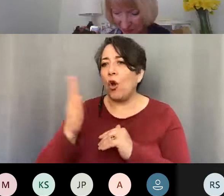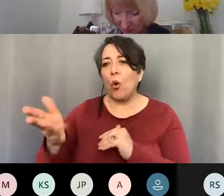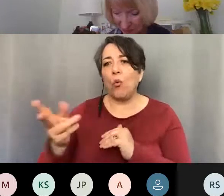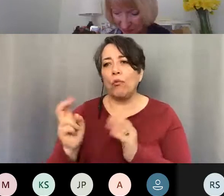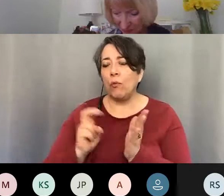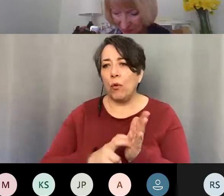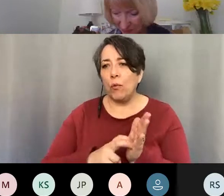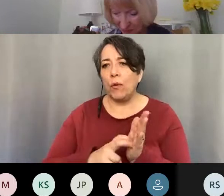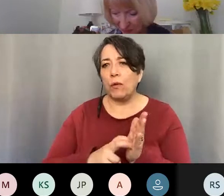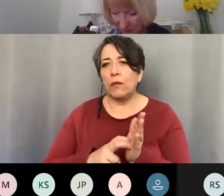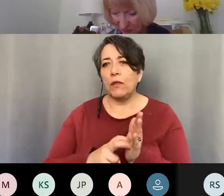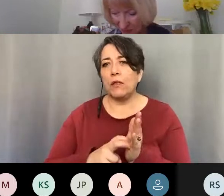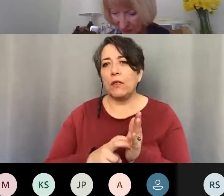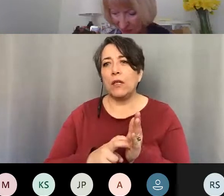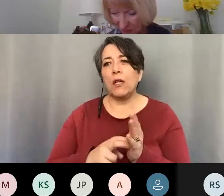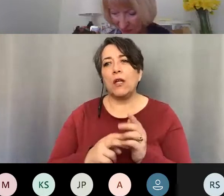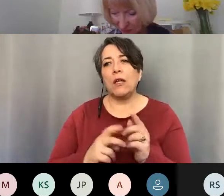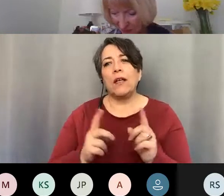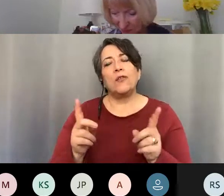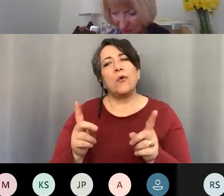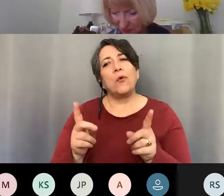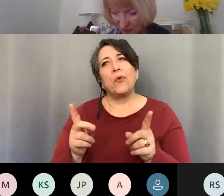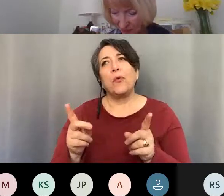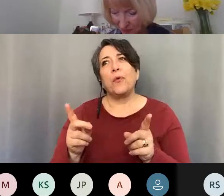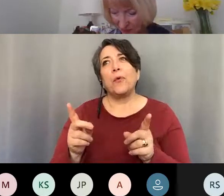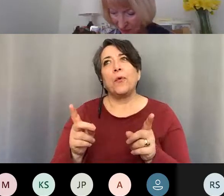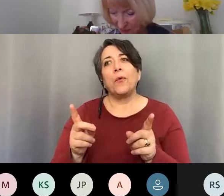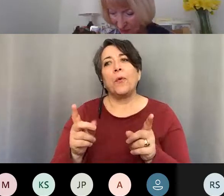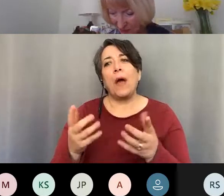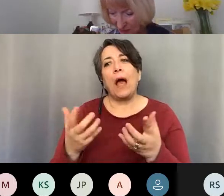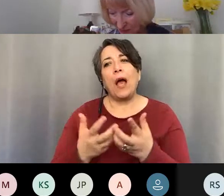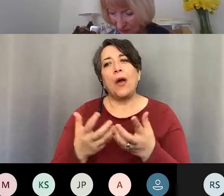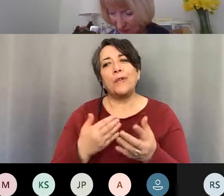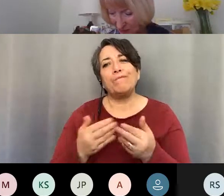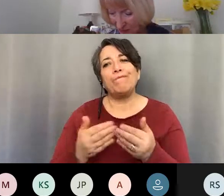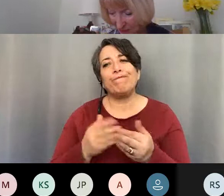you've got in place to deal with that type of problem.